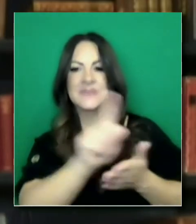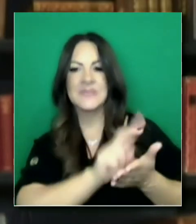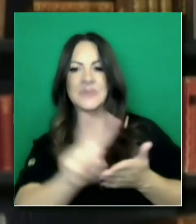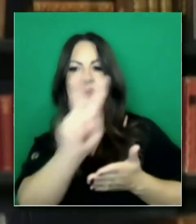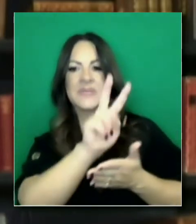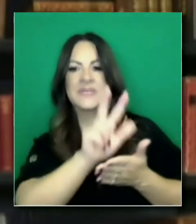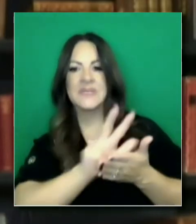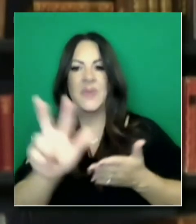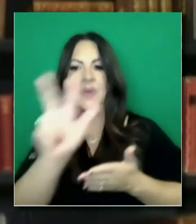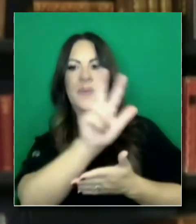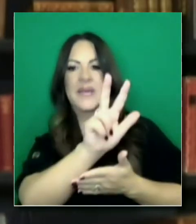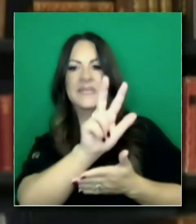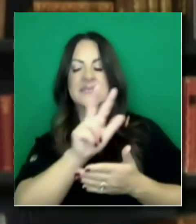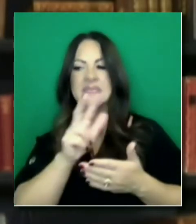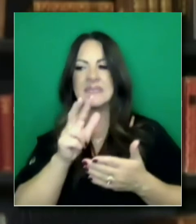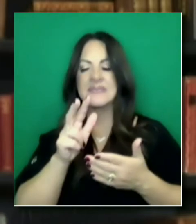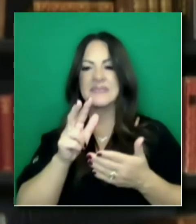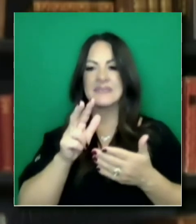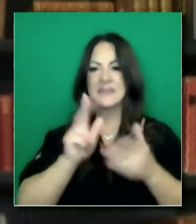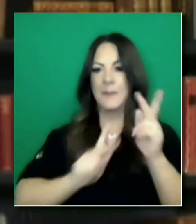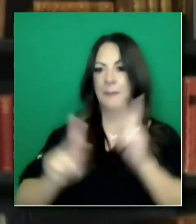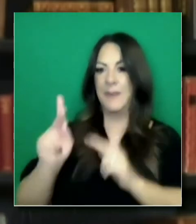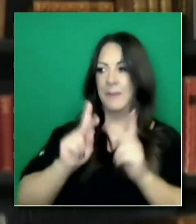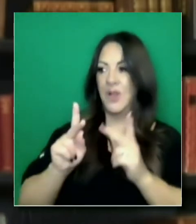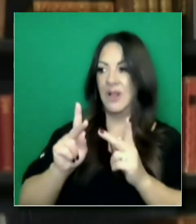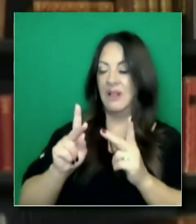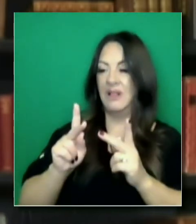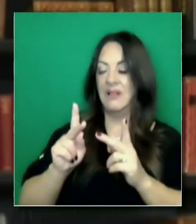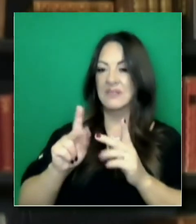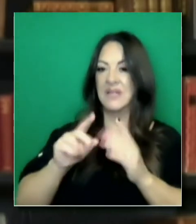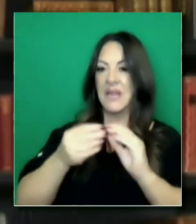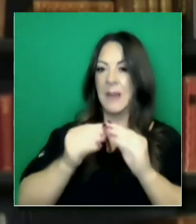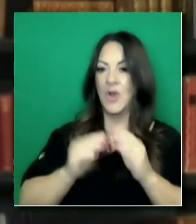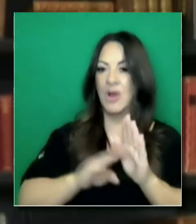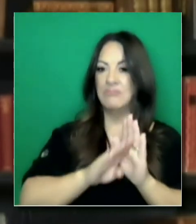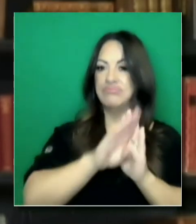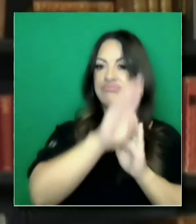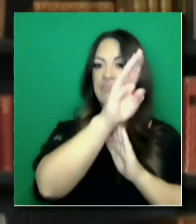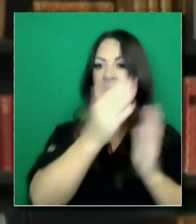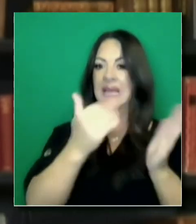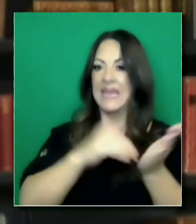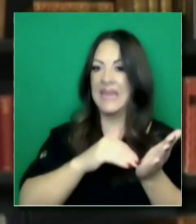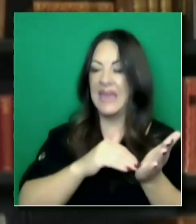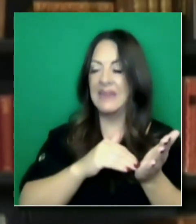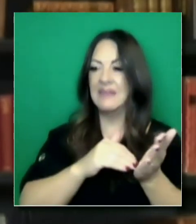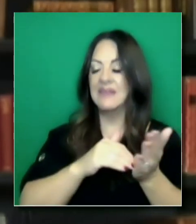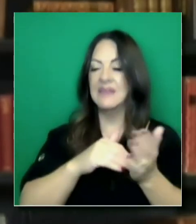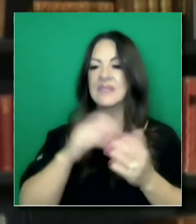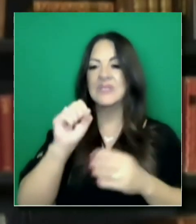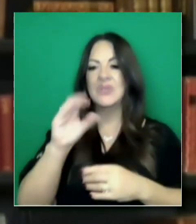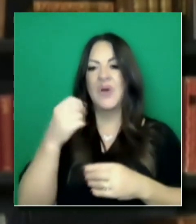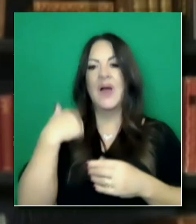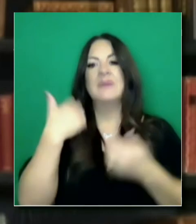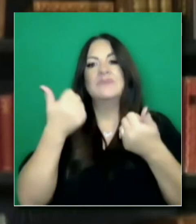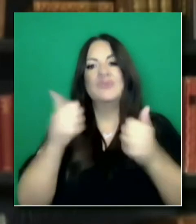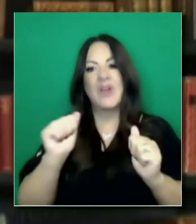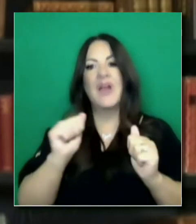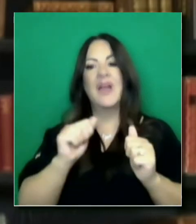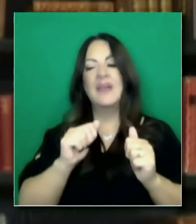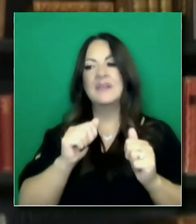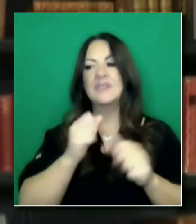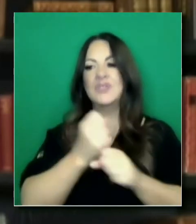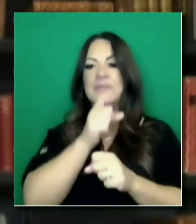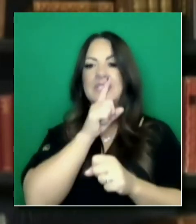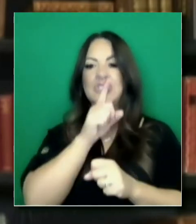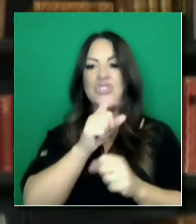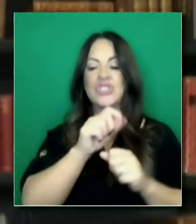other surges related to holiday activities. And so we're doing everything to prepare our staffing, alternative care sites,